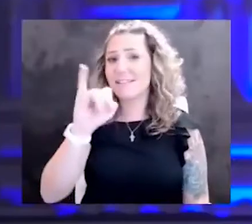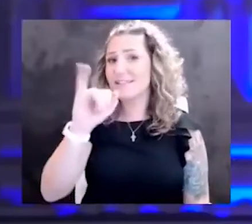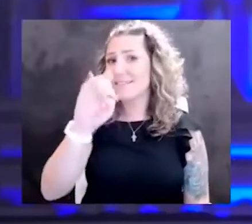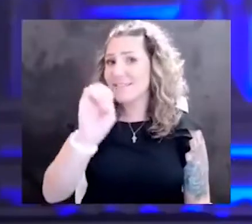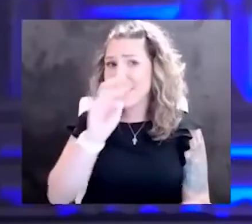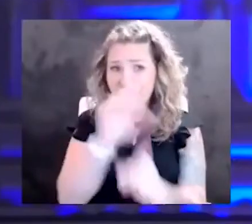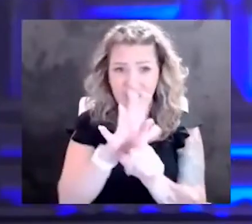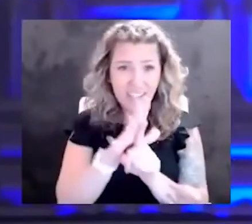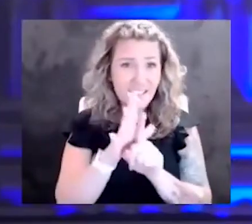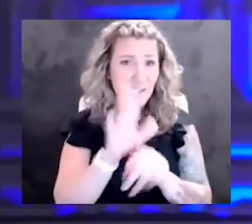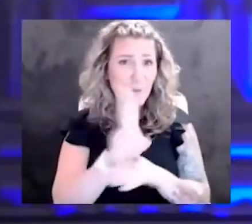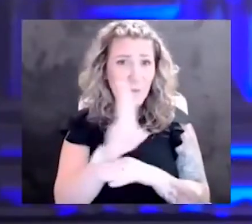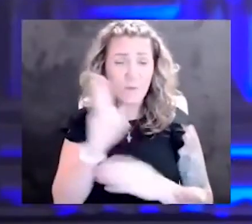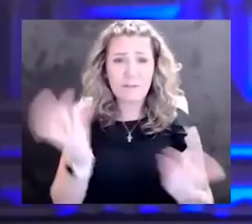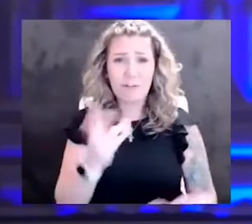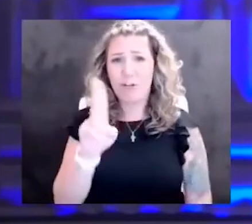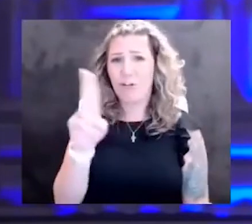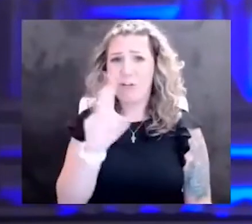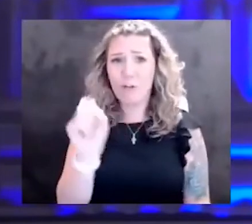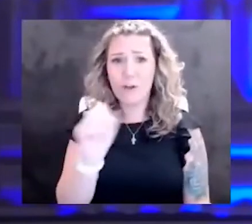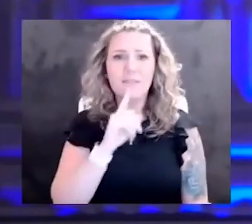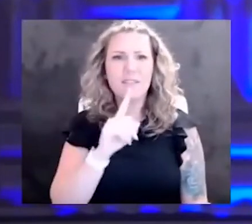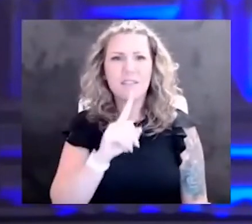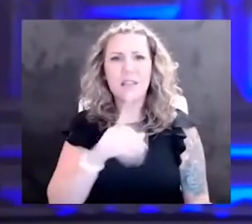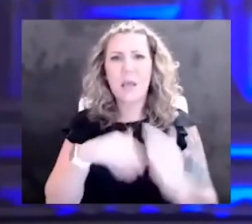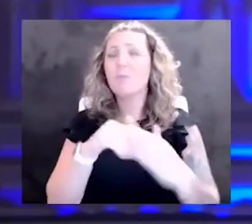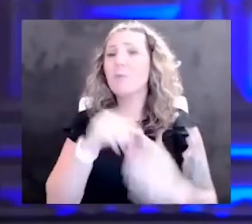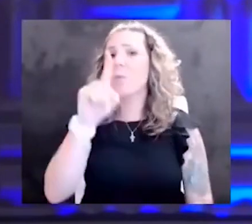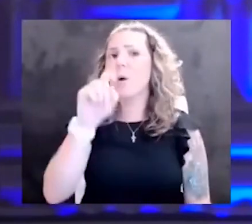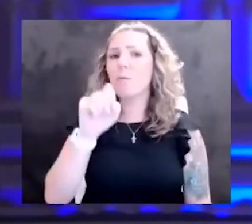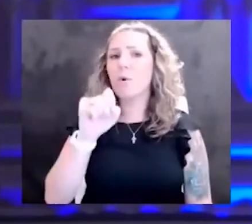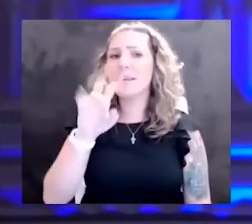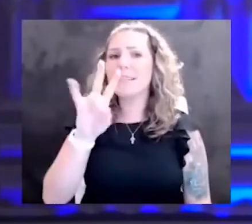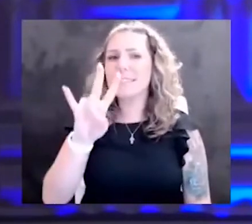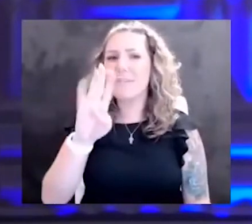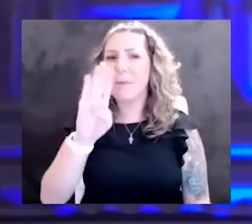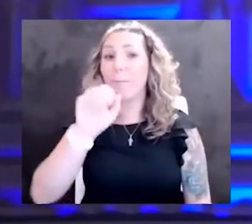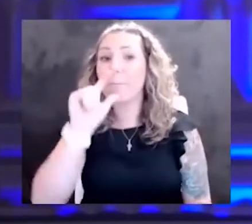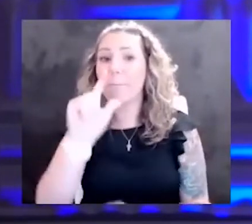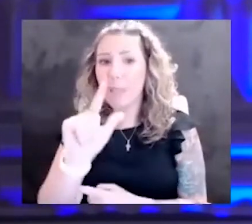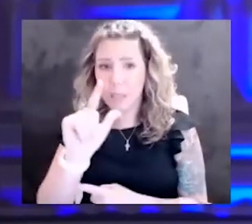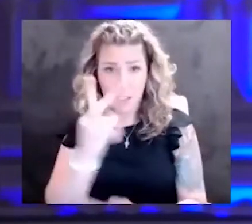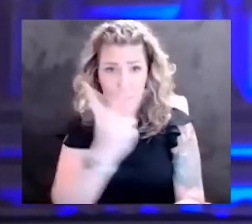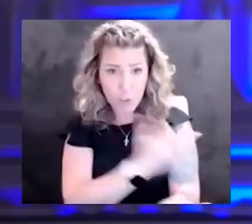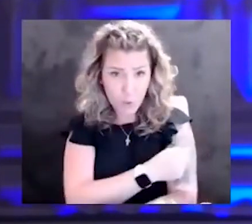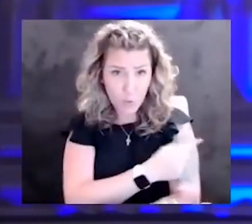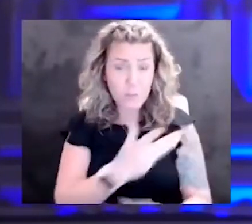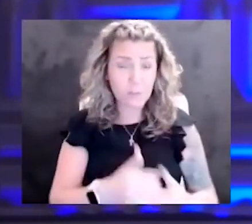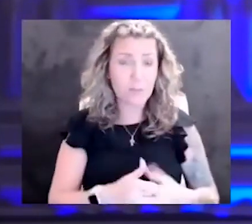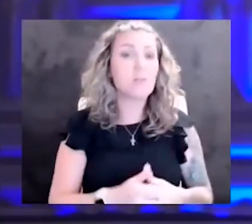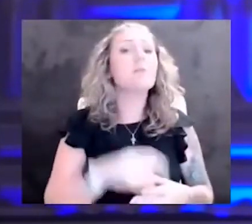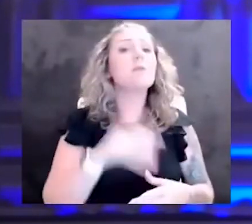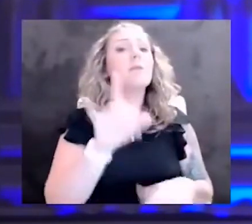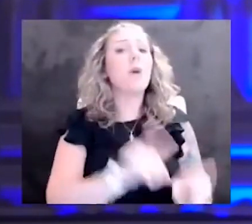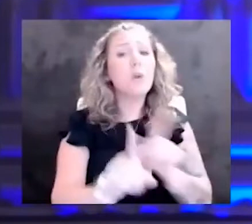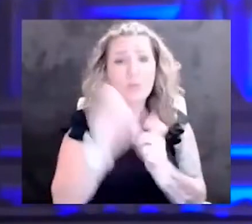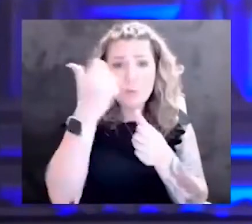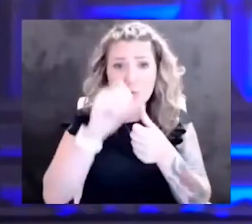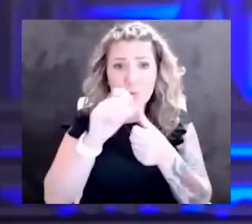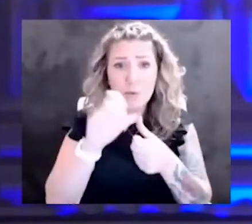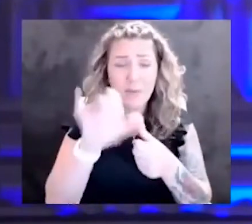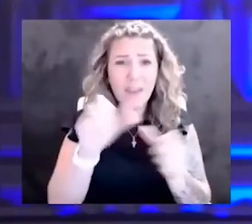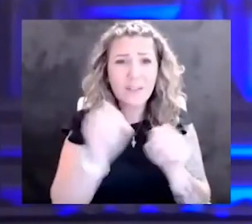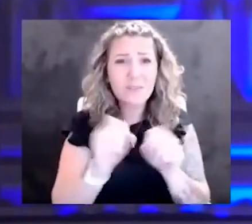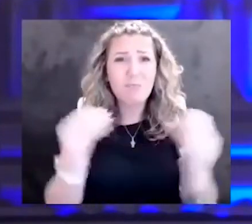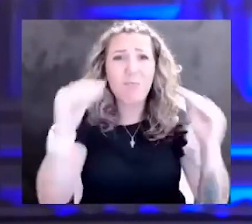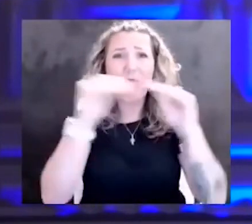that number's up to 1.7 billion doses now is kind of the last number I have seen. You also have to remember that, so that is much more than any of the